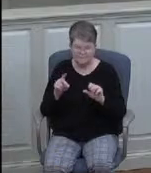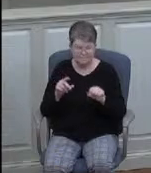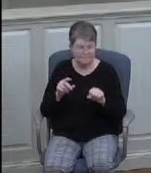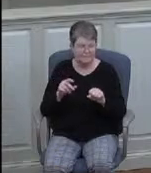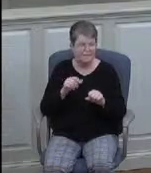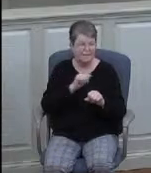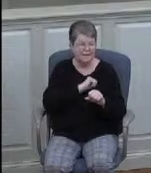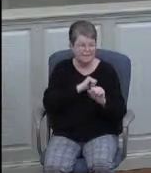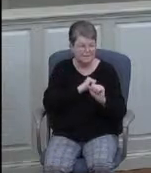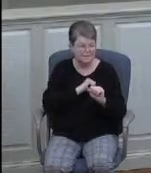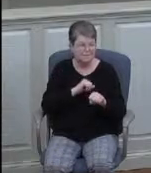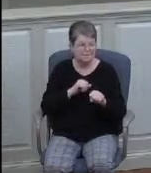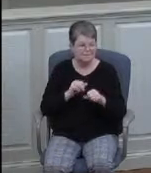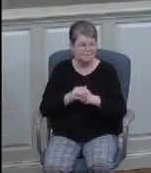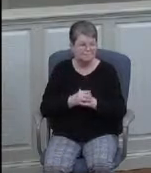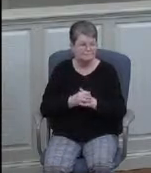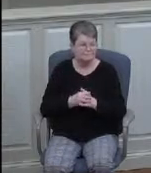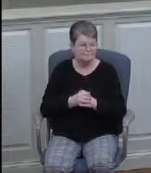Atkins? Yes, ma'am.